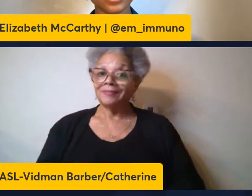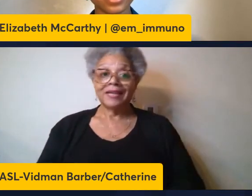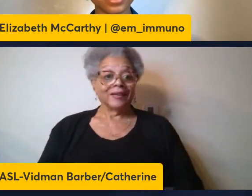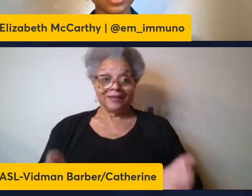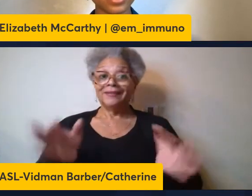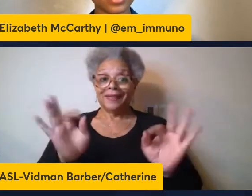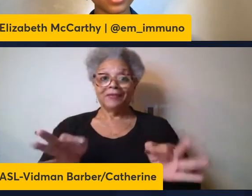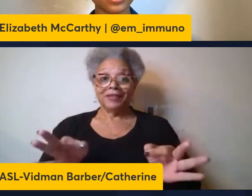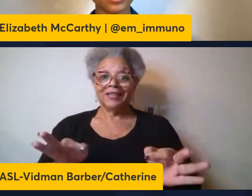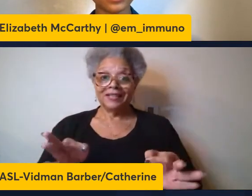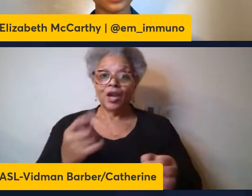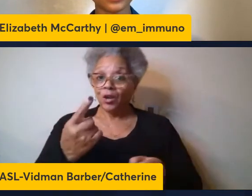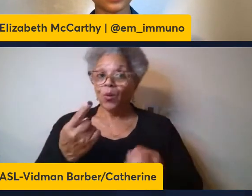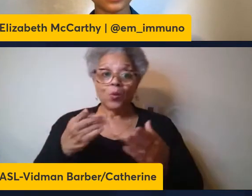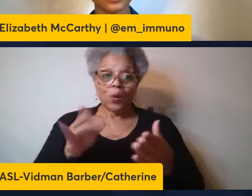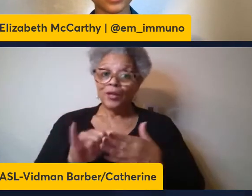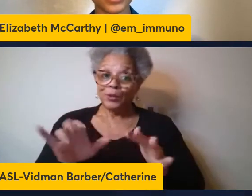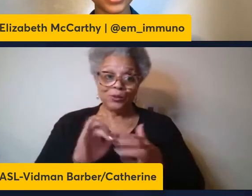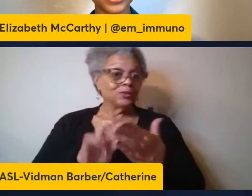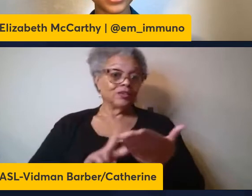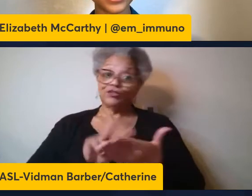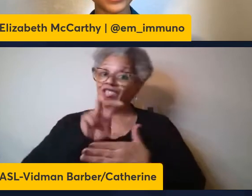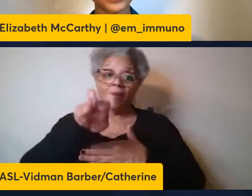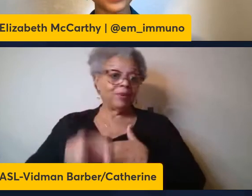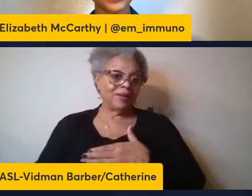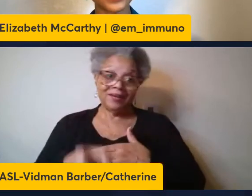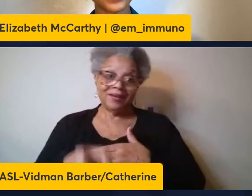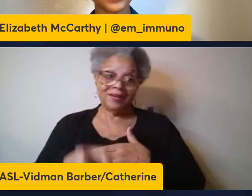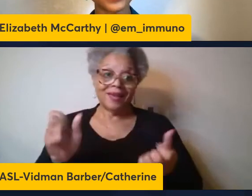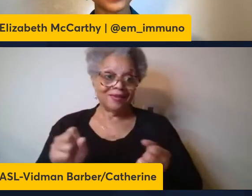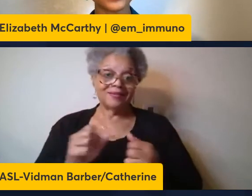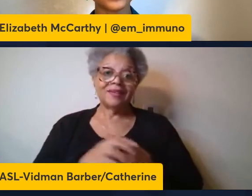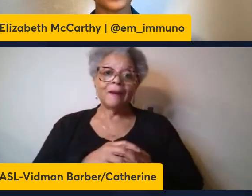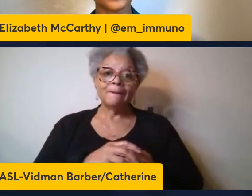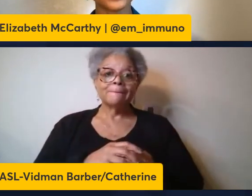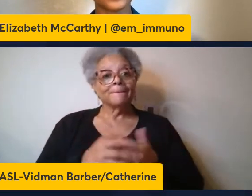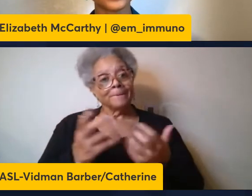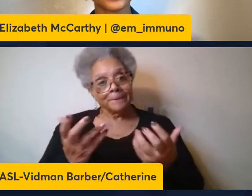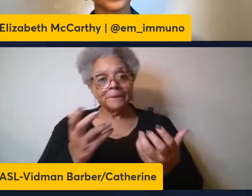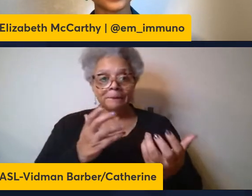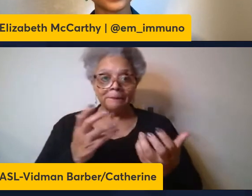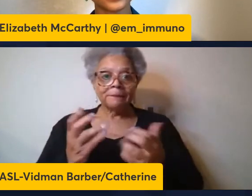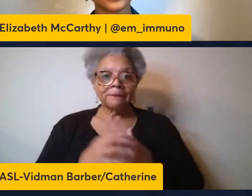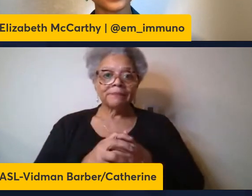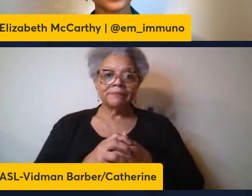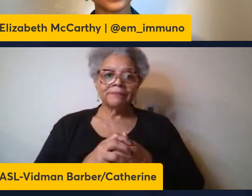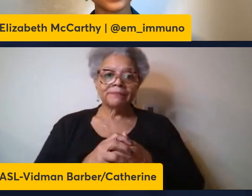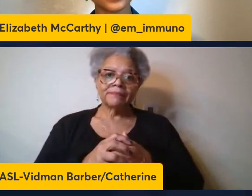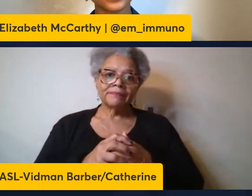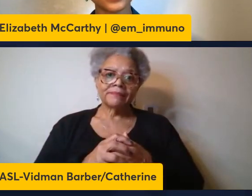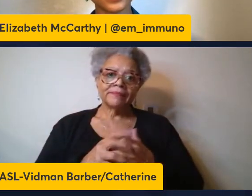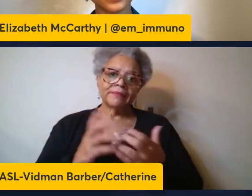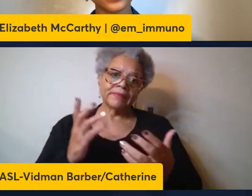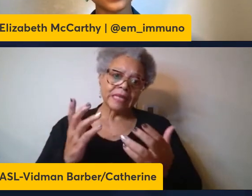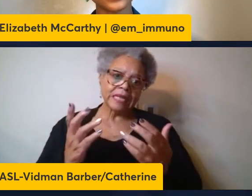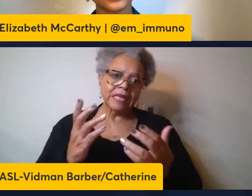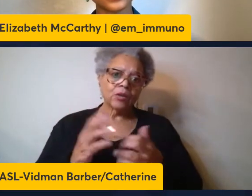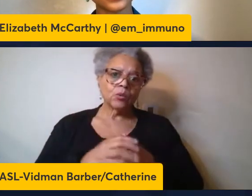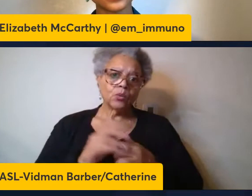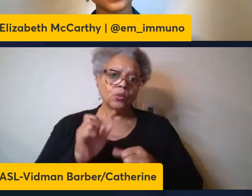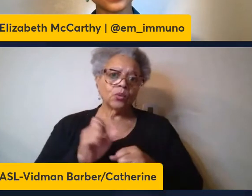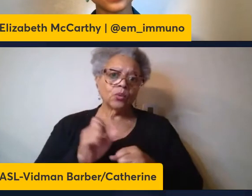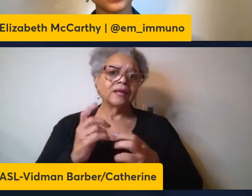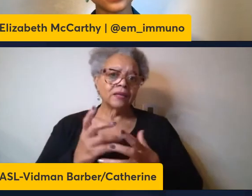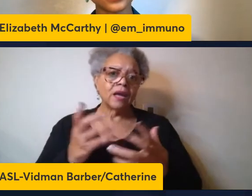definitely one of the ways to do it. And, it luckily worked, but I know that a lot of people